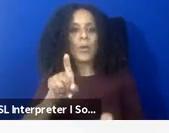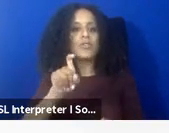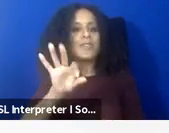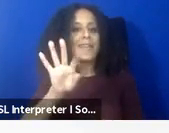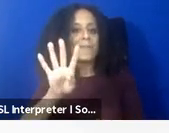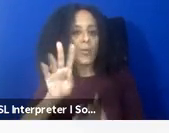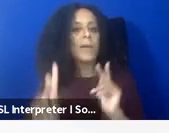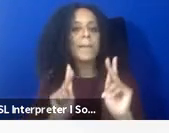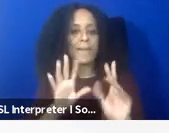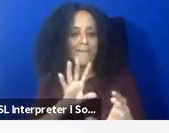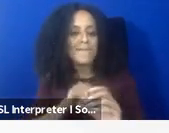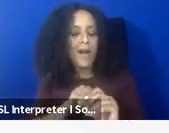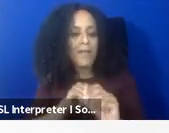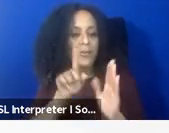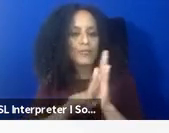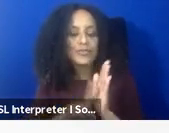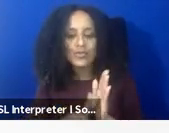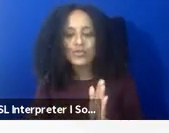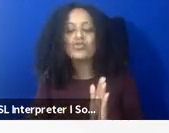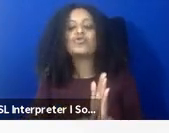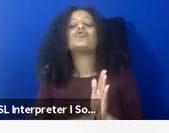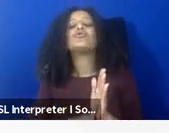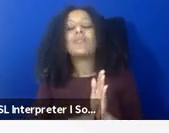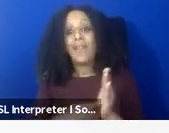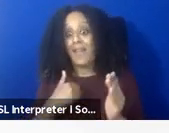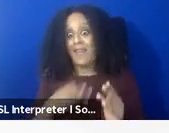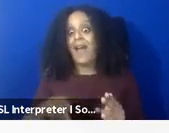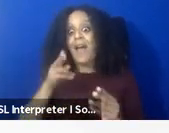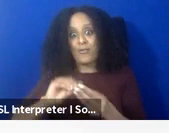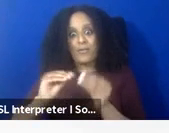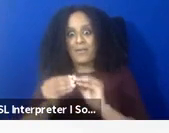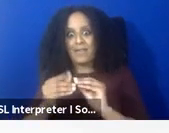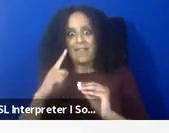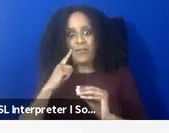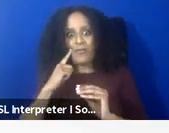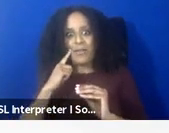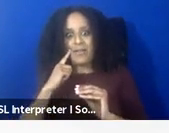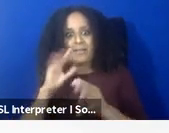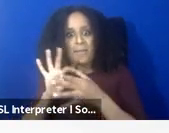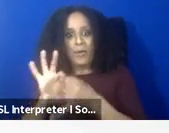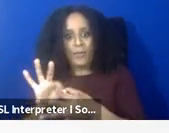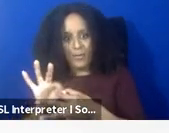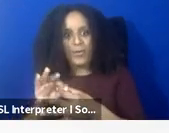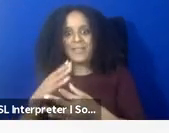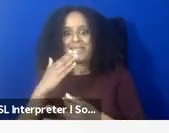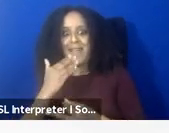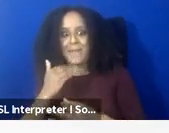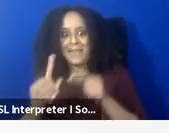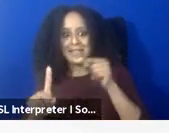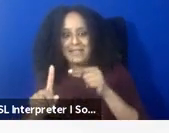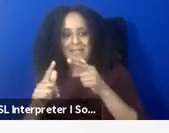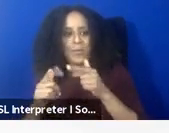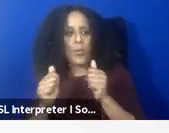20,194. They concluded that there is a higher prevalence of hearing impairment in patients with diabetes compared to patients